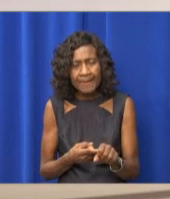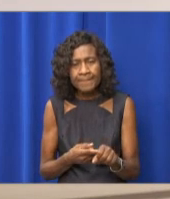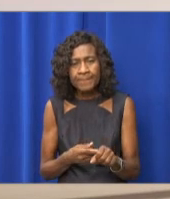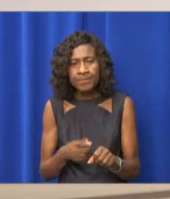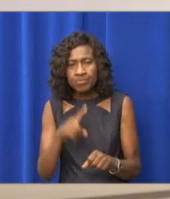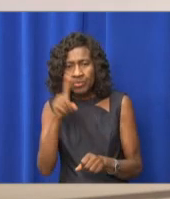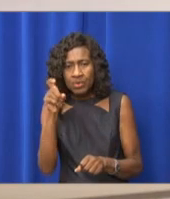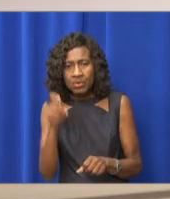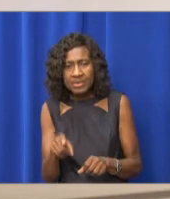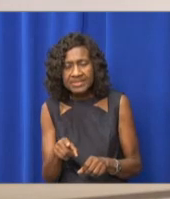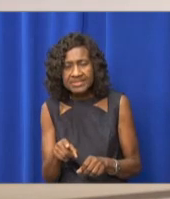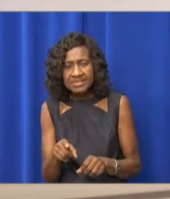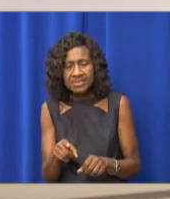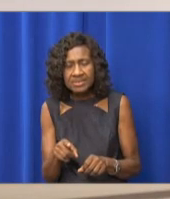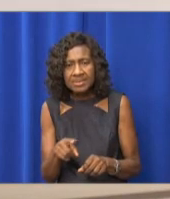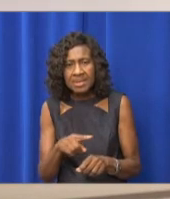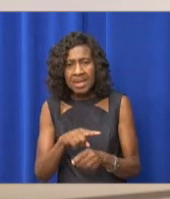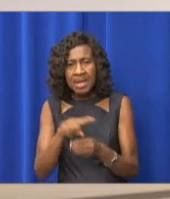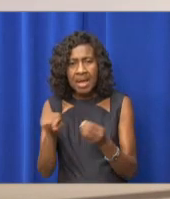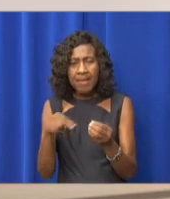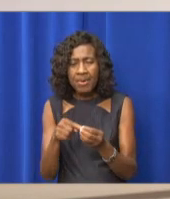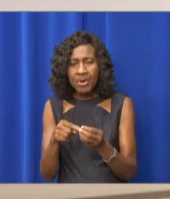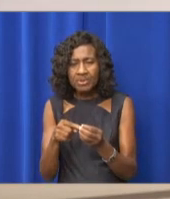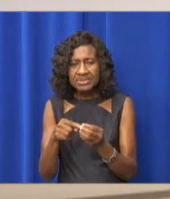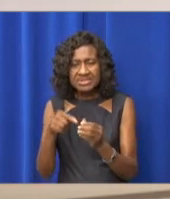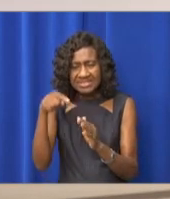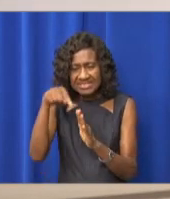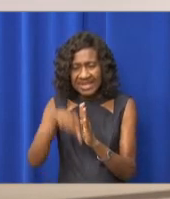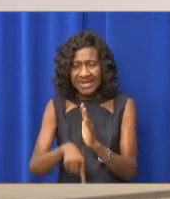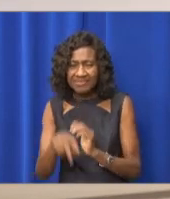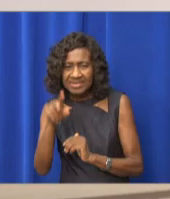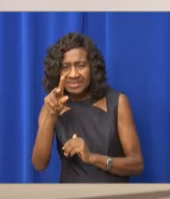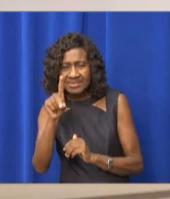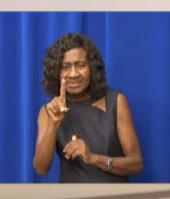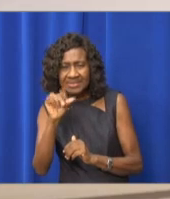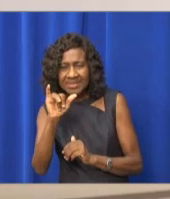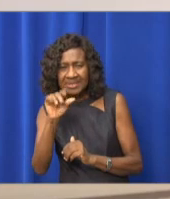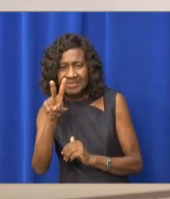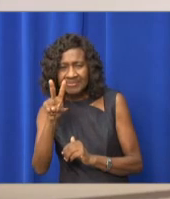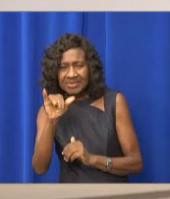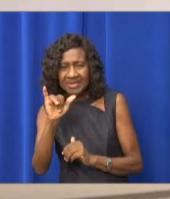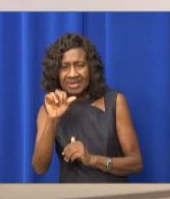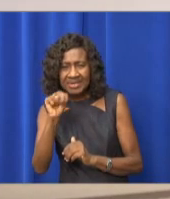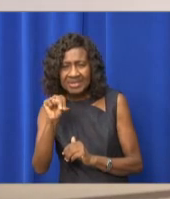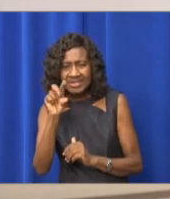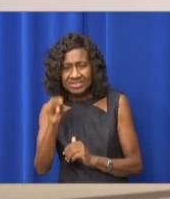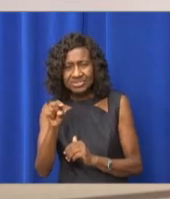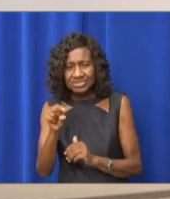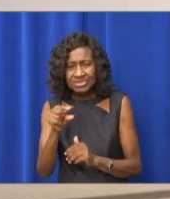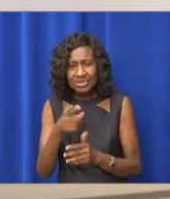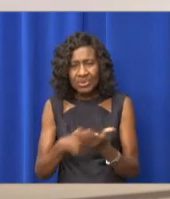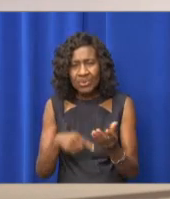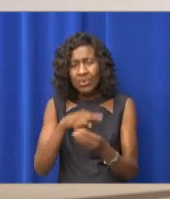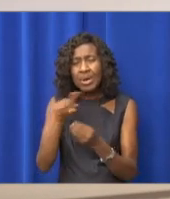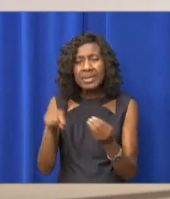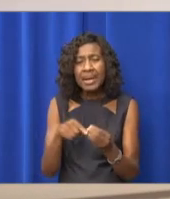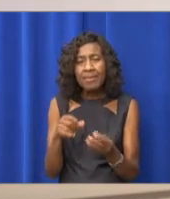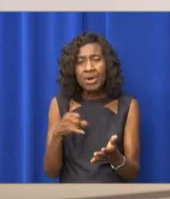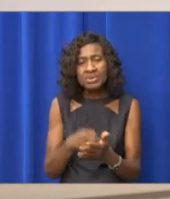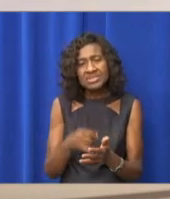in regards to diving. Is that going to be part of the consideration as we move into the next phase